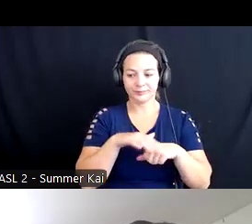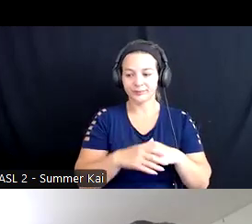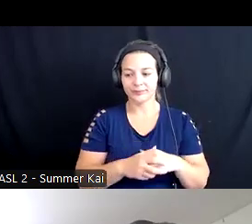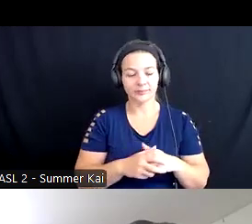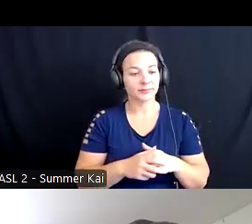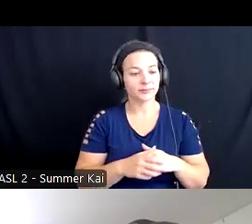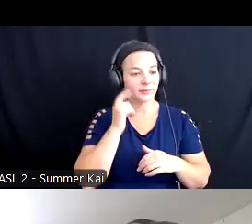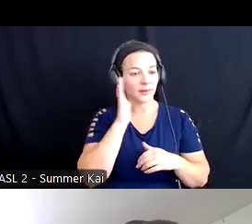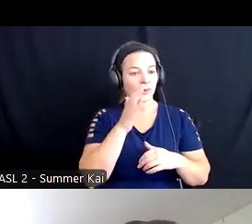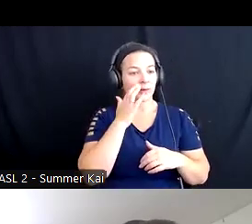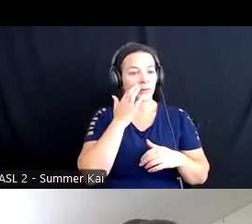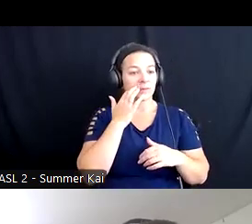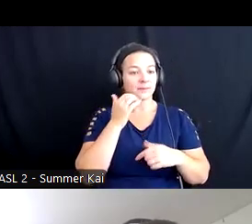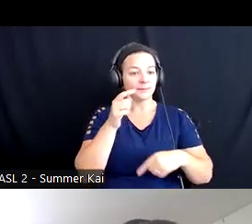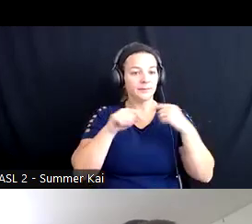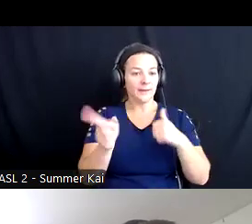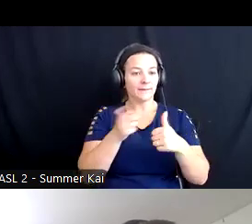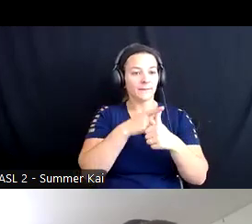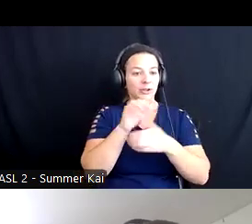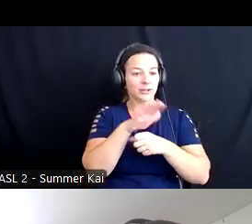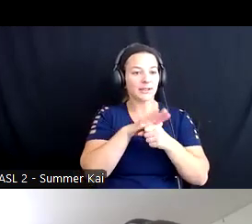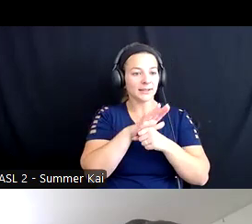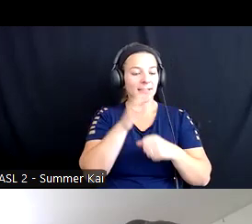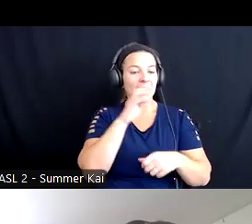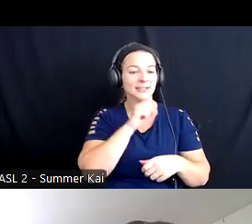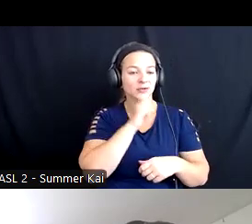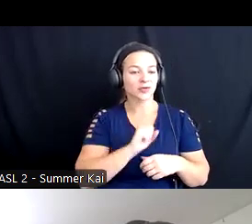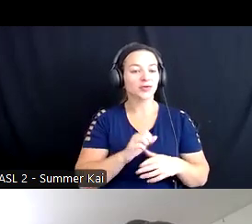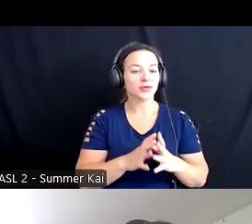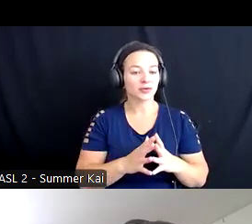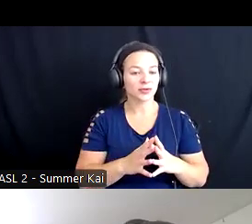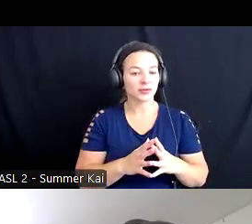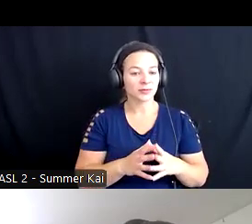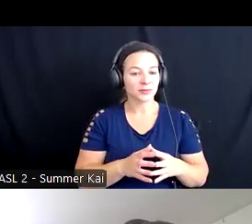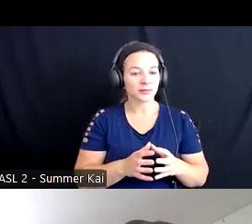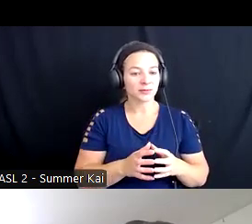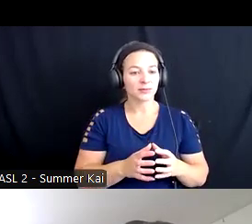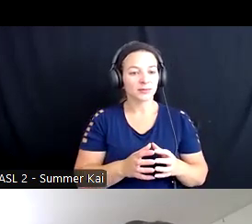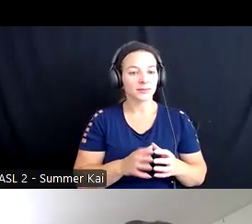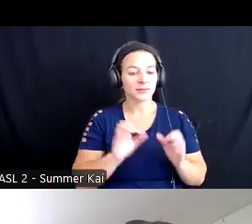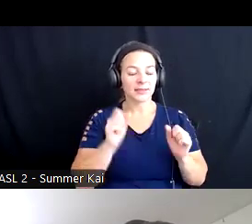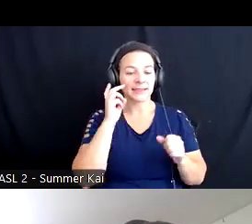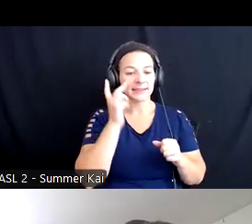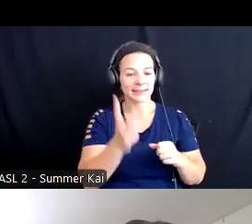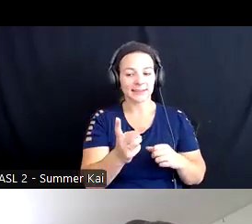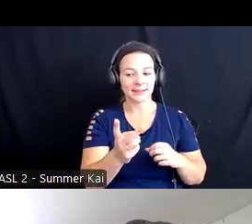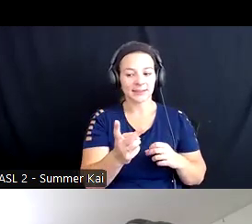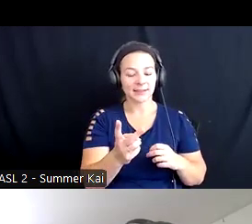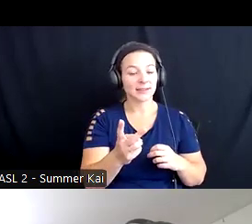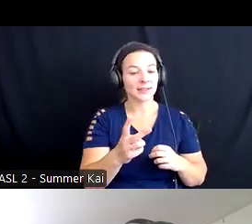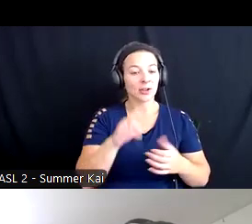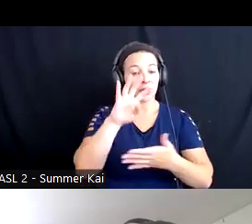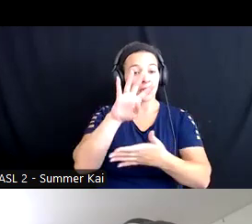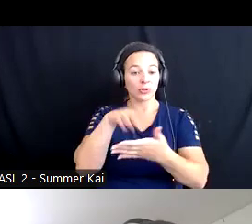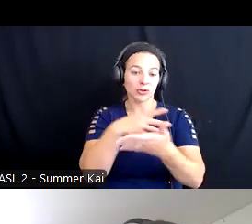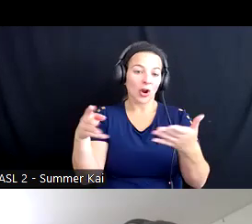going to go back to the first section, which is age, identified here. So here we can see that there's a chart showing